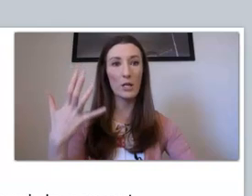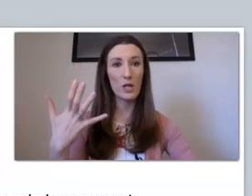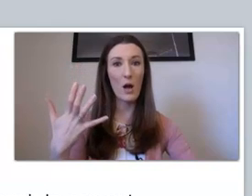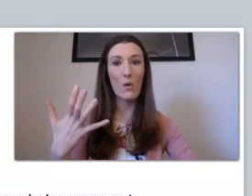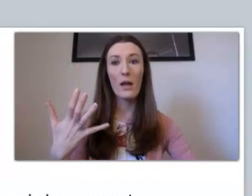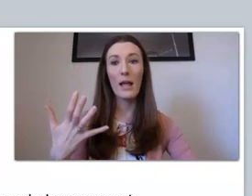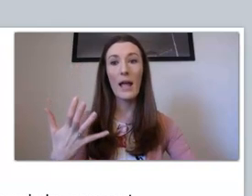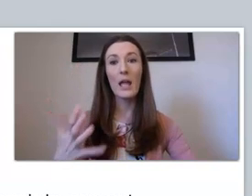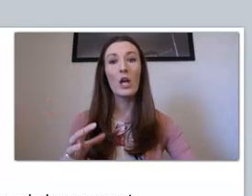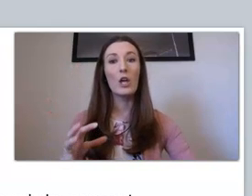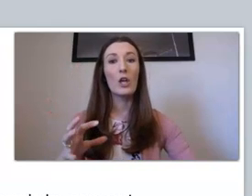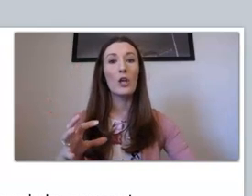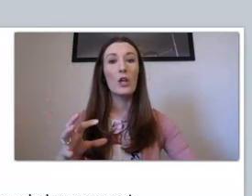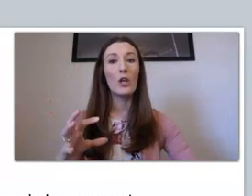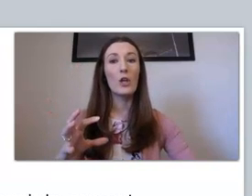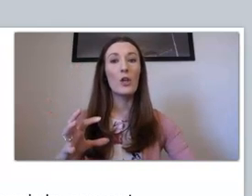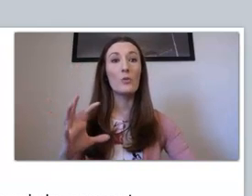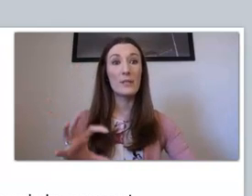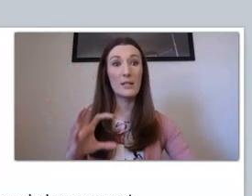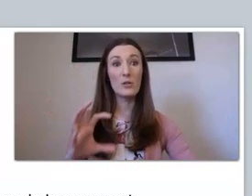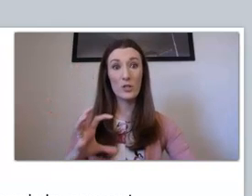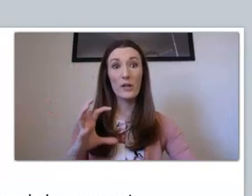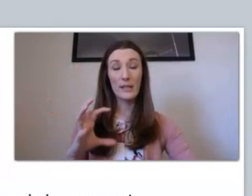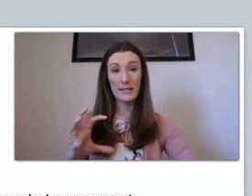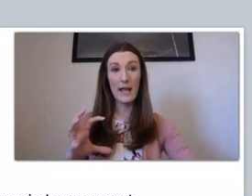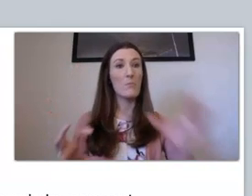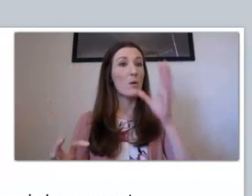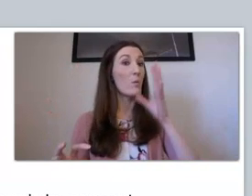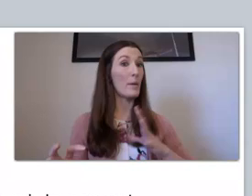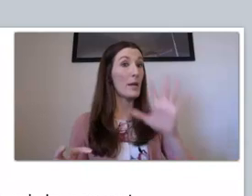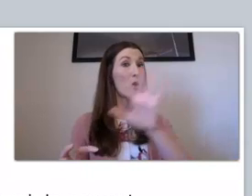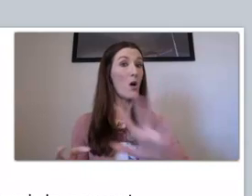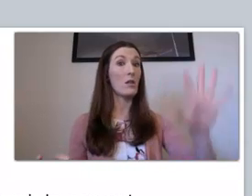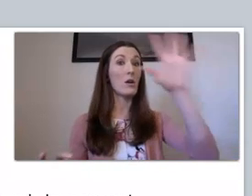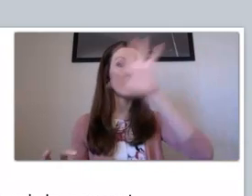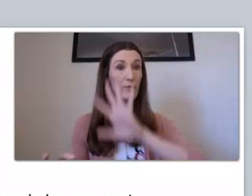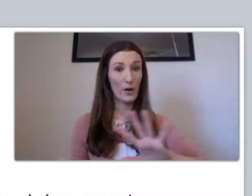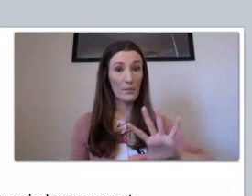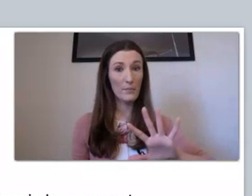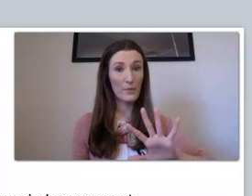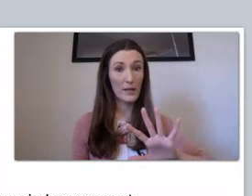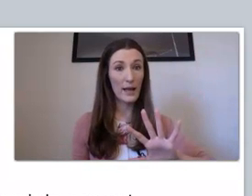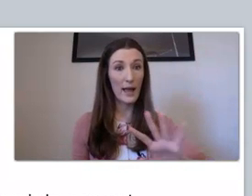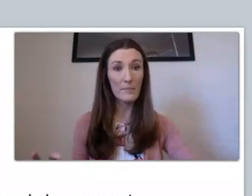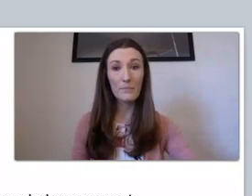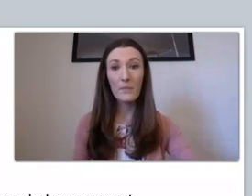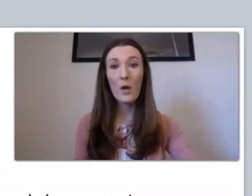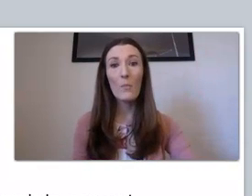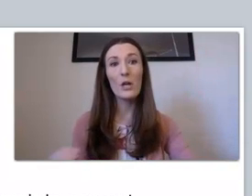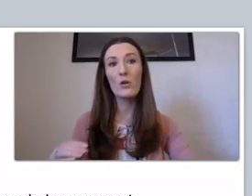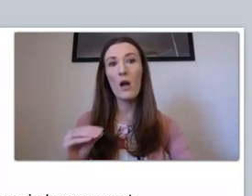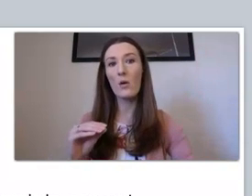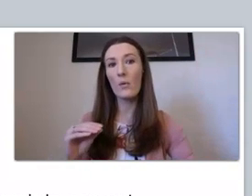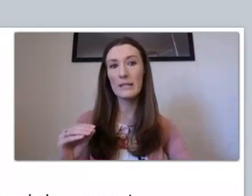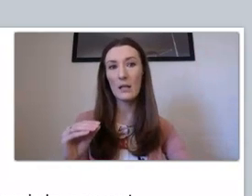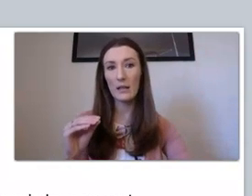a ratio. Okay. You still start the same, women all over. Okay,